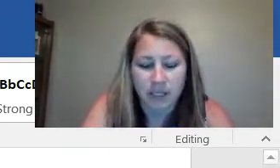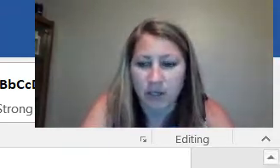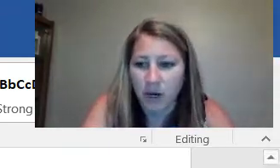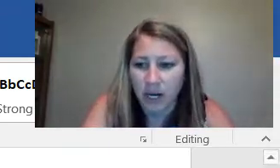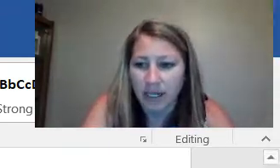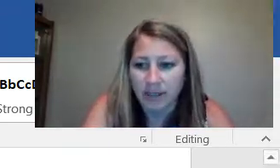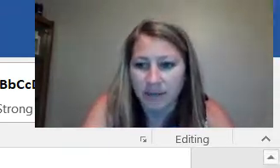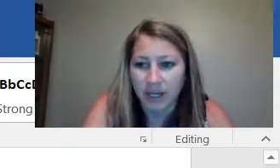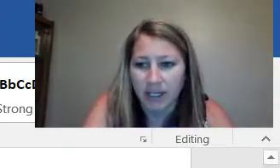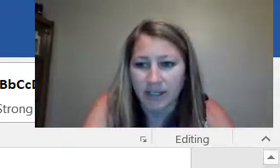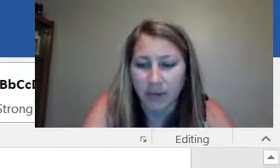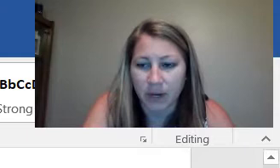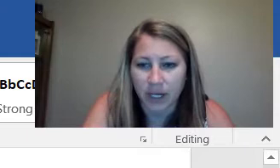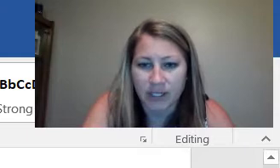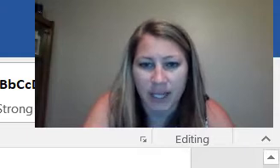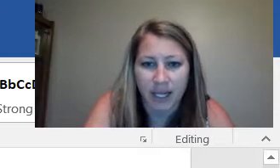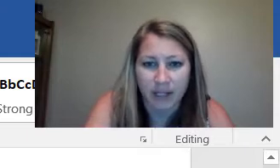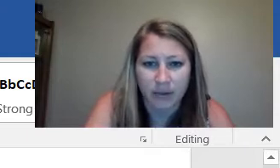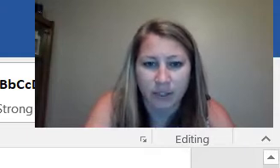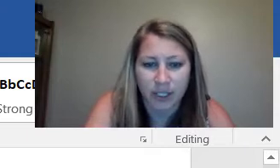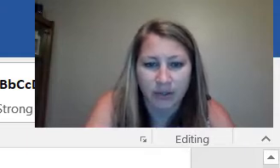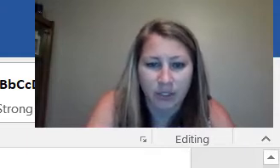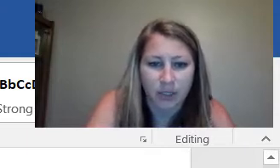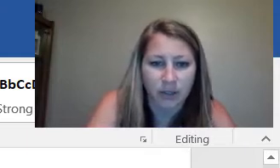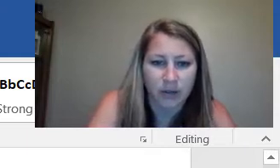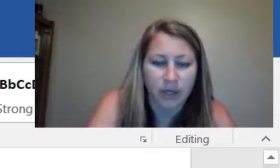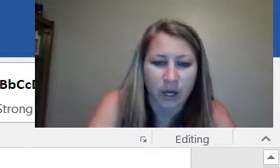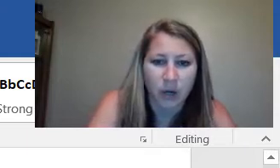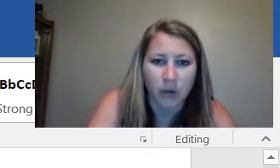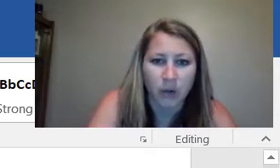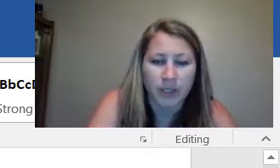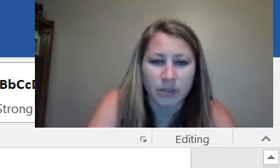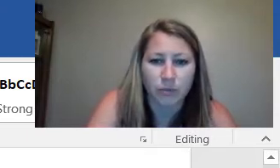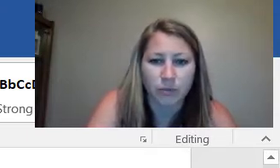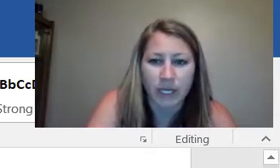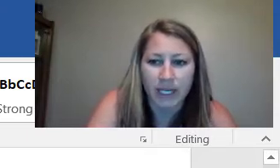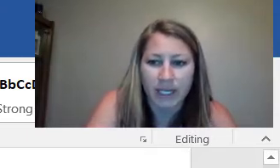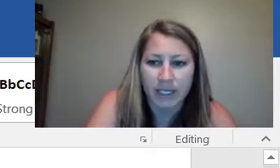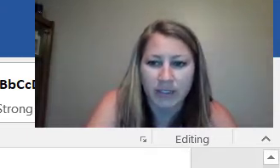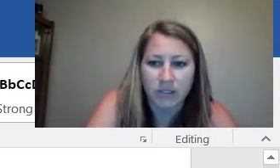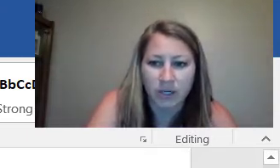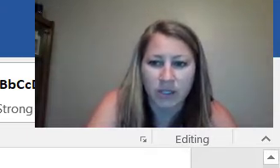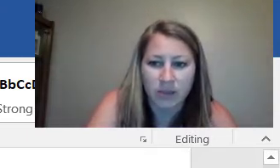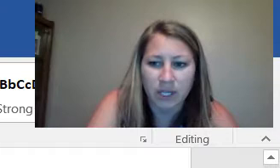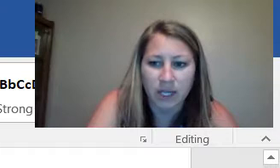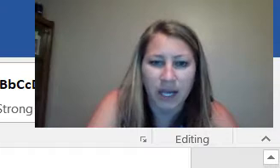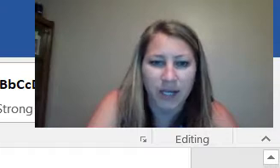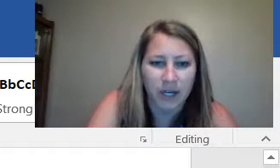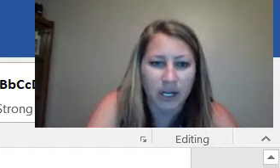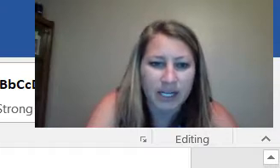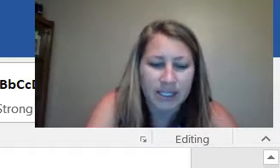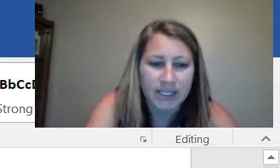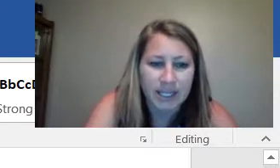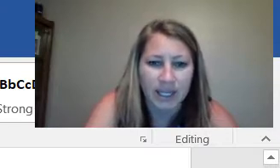Let's see who our next friend is that we're gonna say hello cheer to. Ooh, it's green and it starts with the